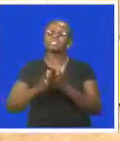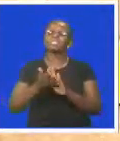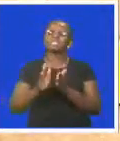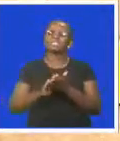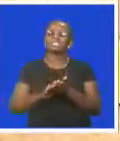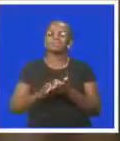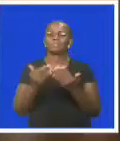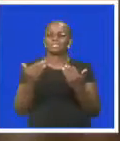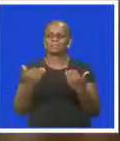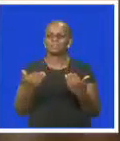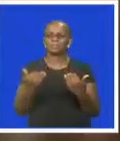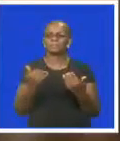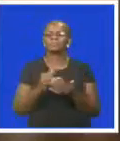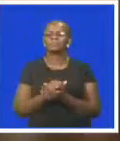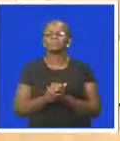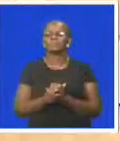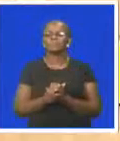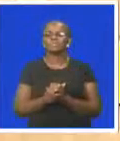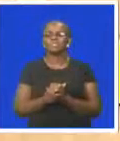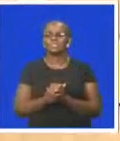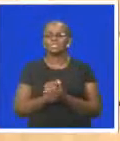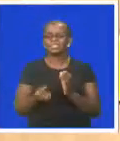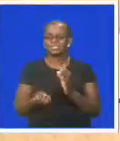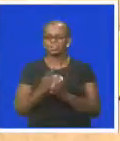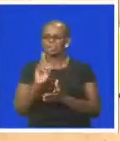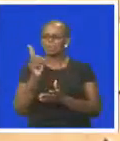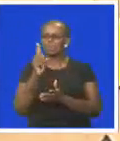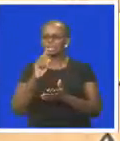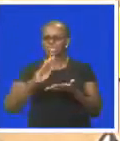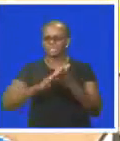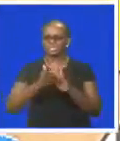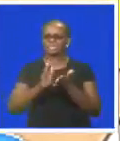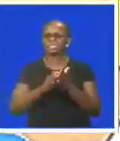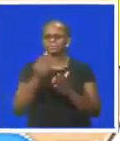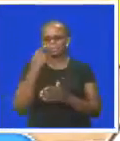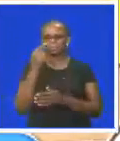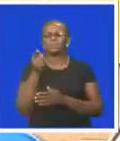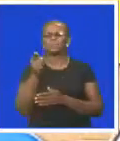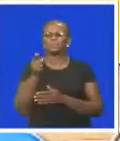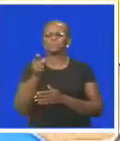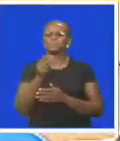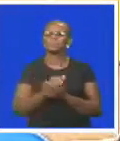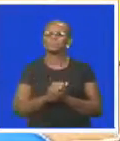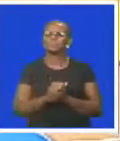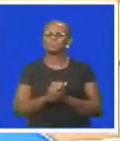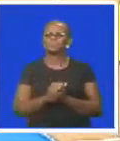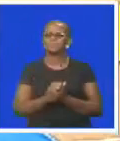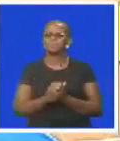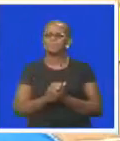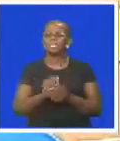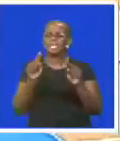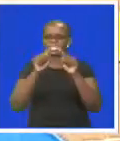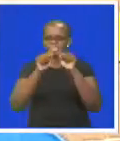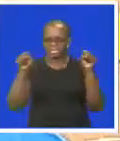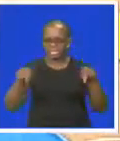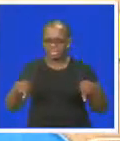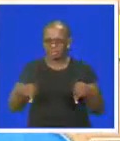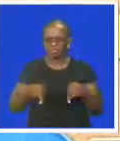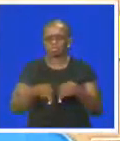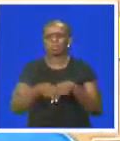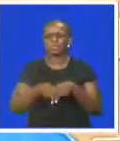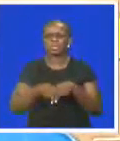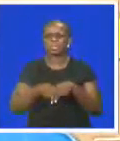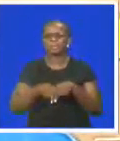Sorry for that. So let us begin. What shape is this? Yes, this shape is a